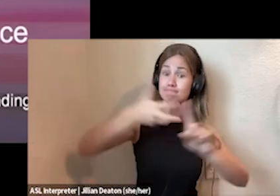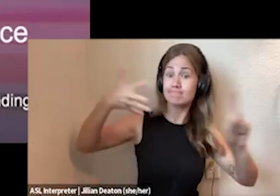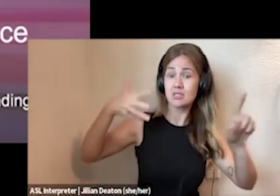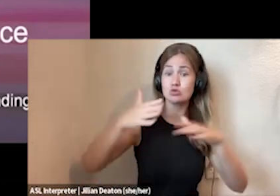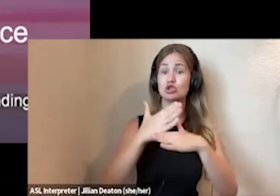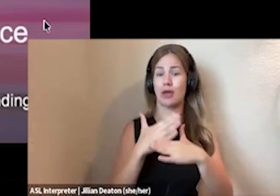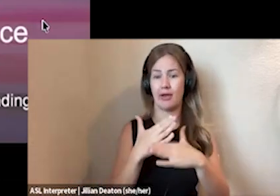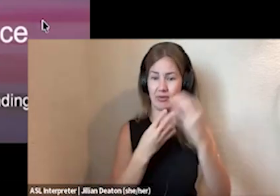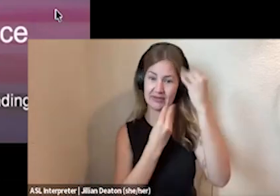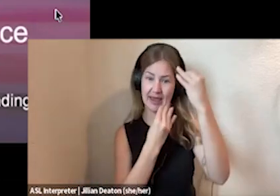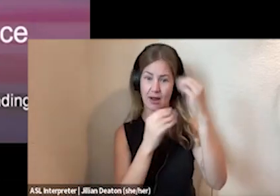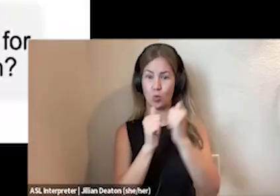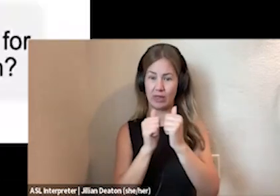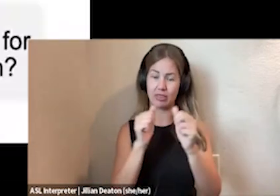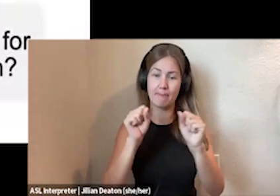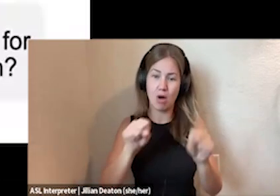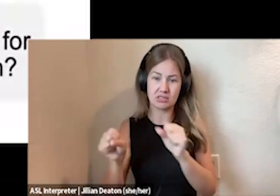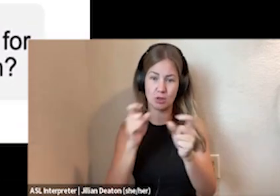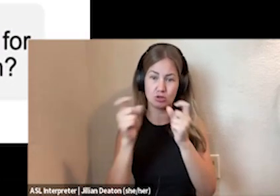Next slide, please.